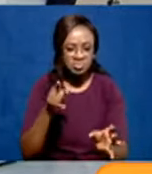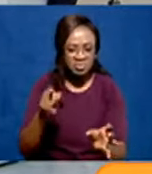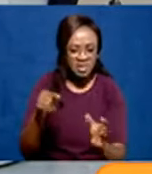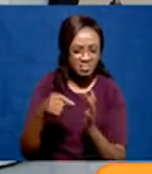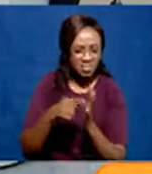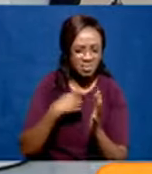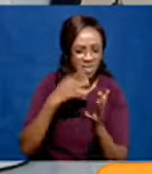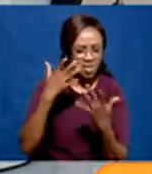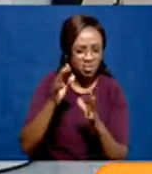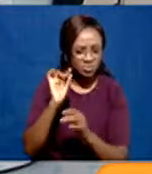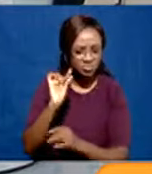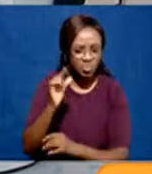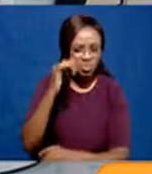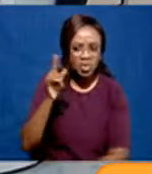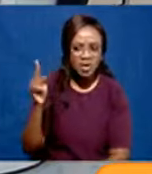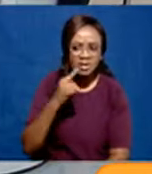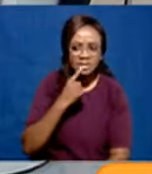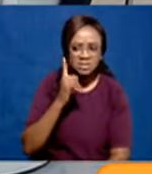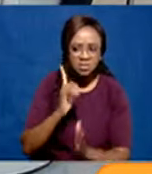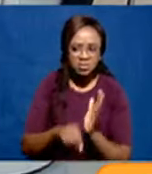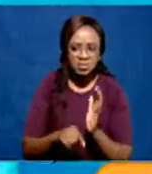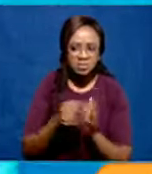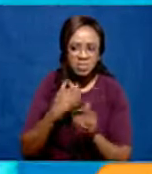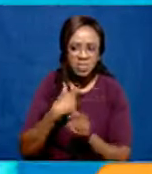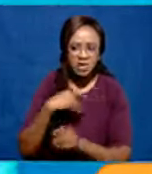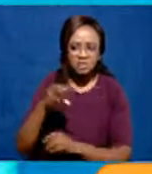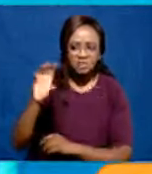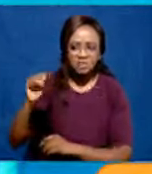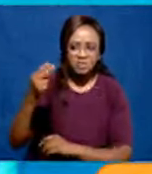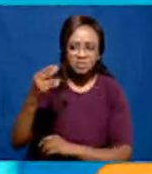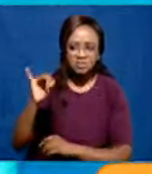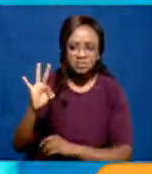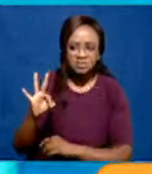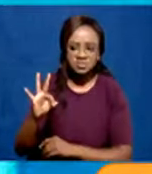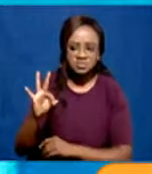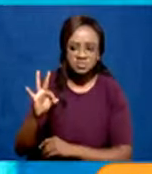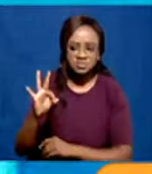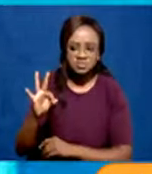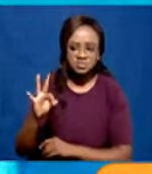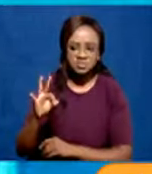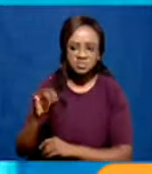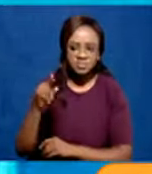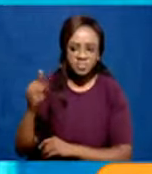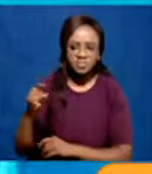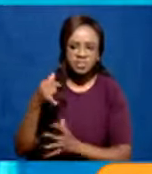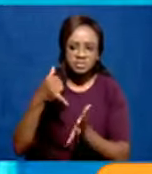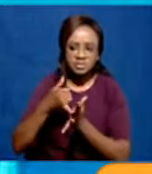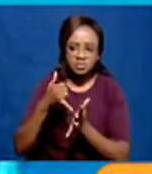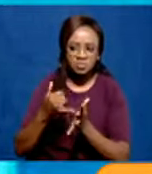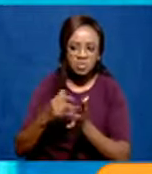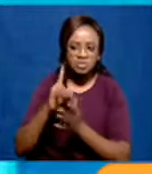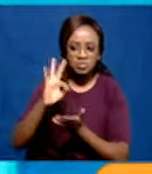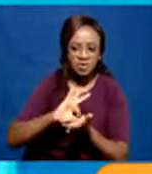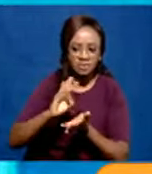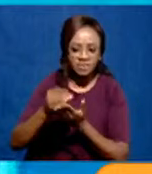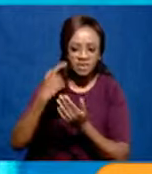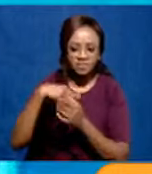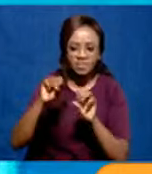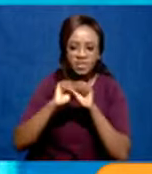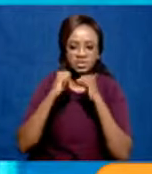because she seems to be mentioning SHIF as if SHIF is just one of the funds under the Social Health Authority. Yeah. So I'm not too